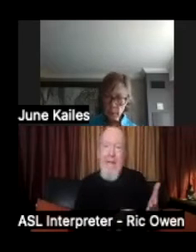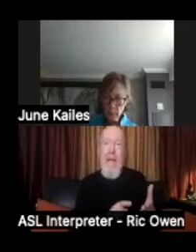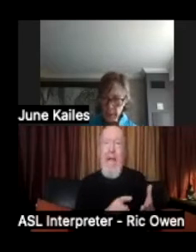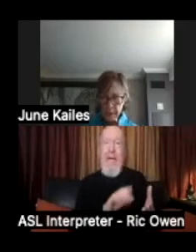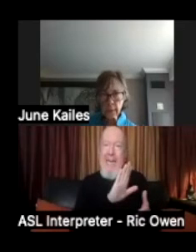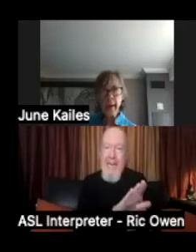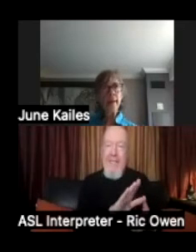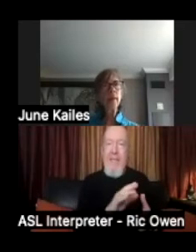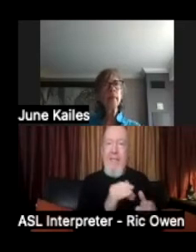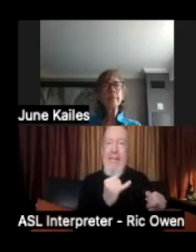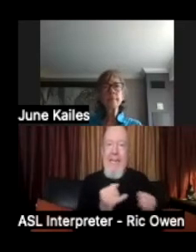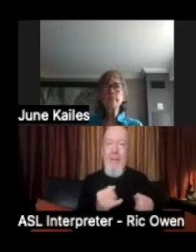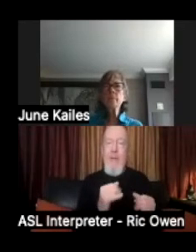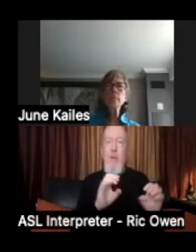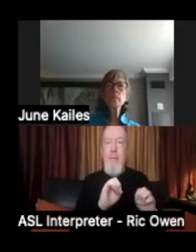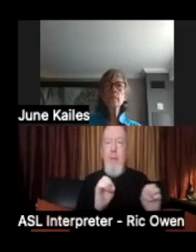So next slide.